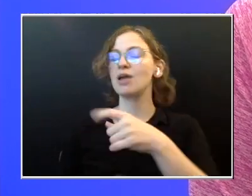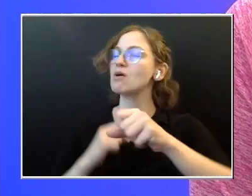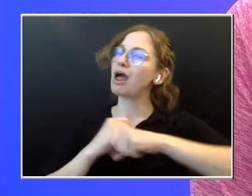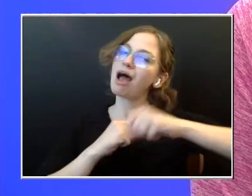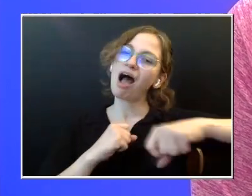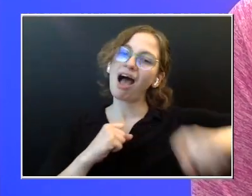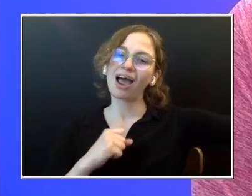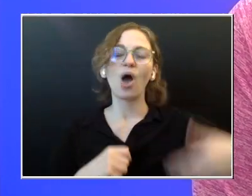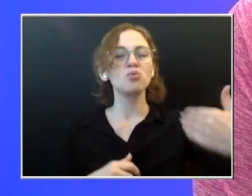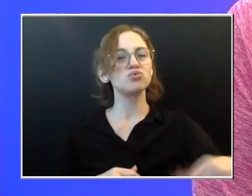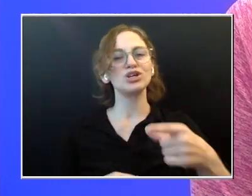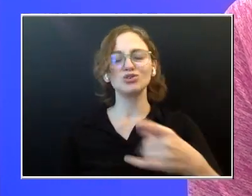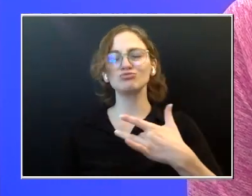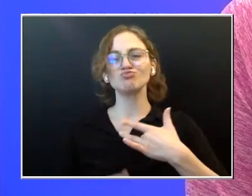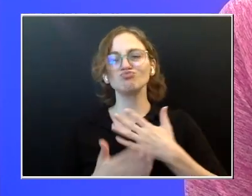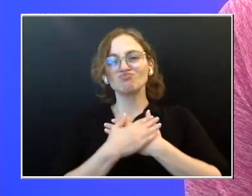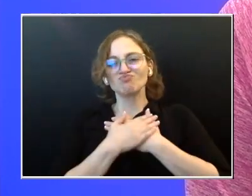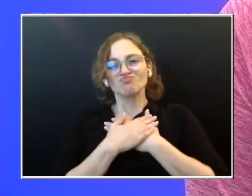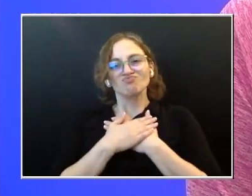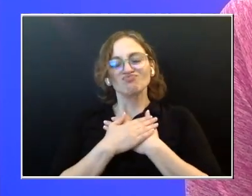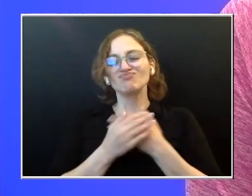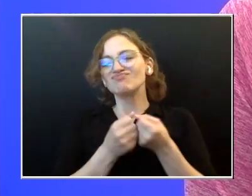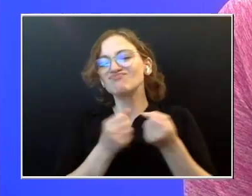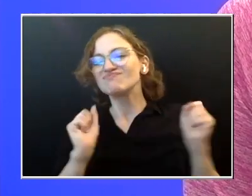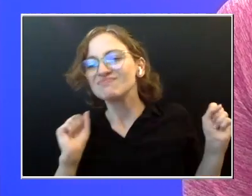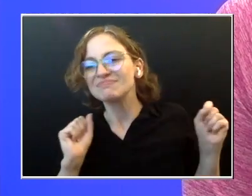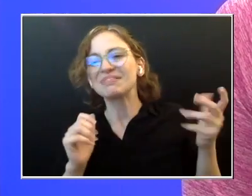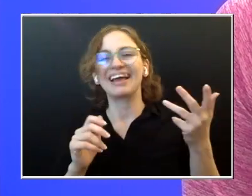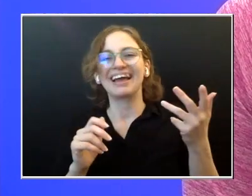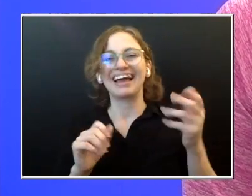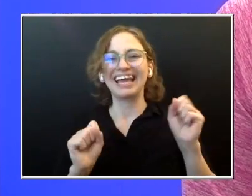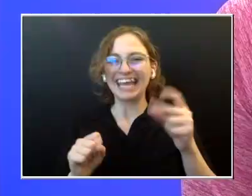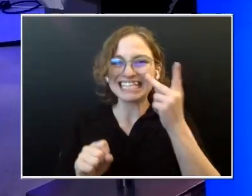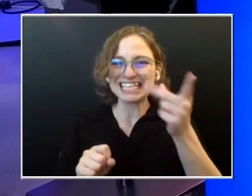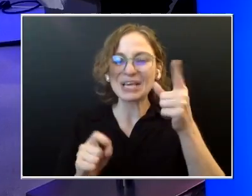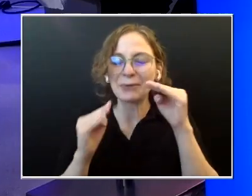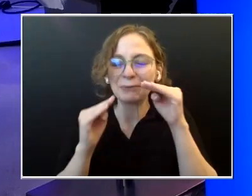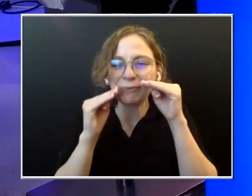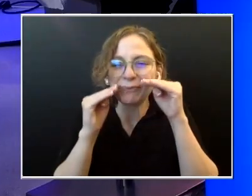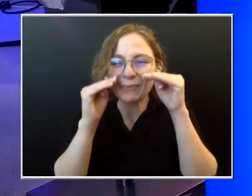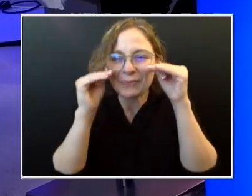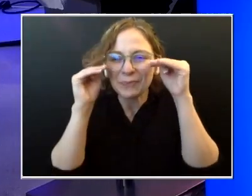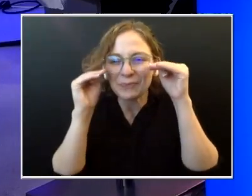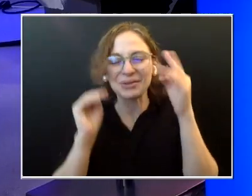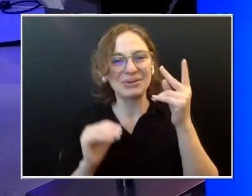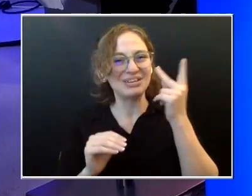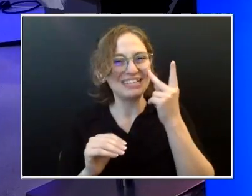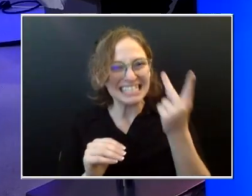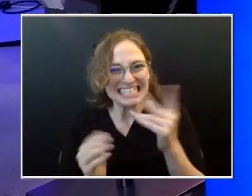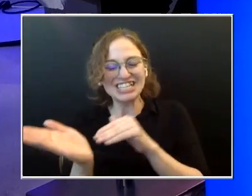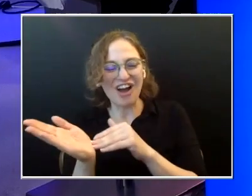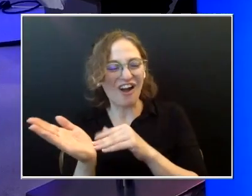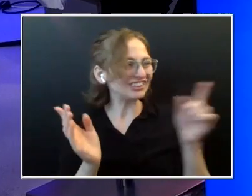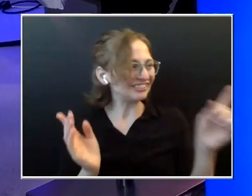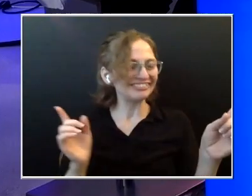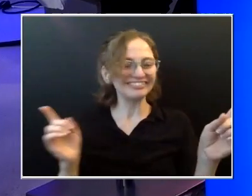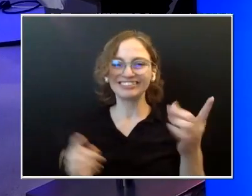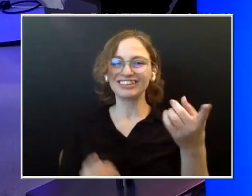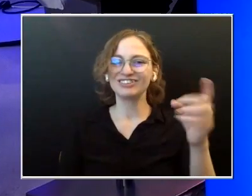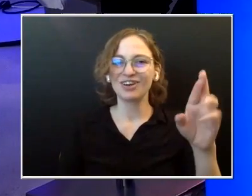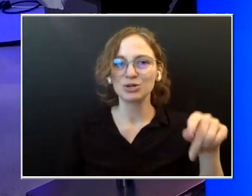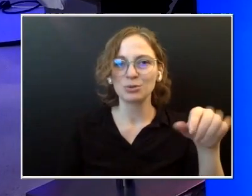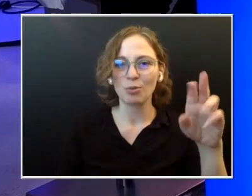have. Aww. And I could see you tearing up when you look and see your doctors on either side of you and Dr. Porter. What do you want people to know?